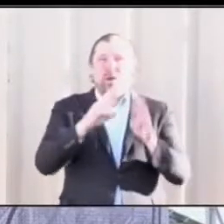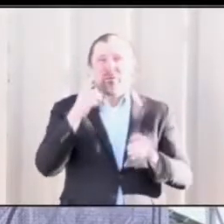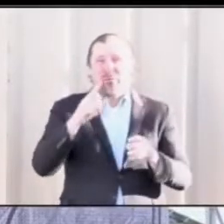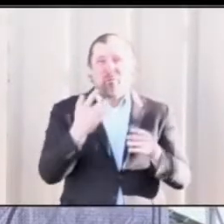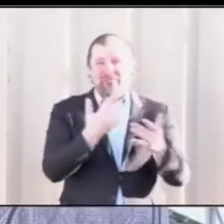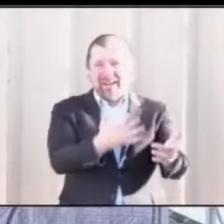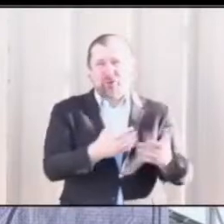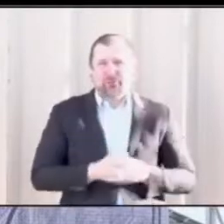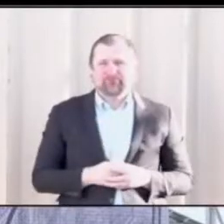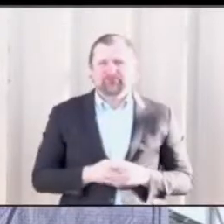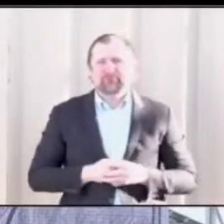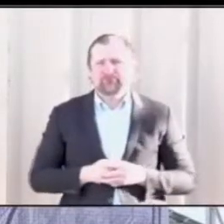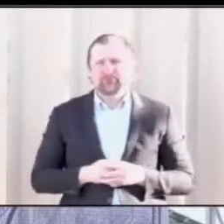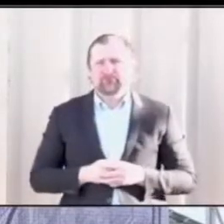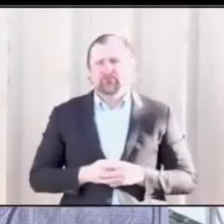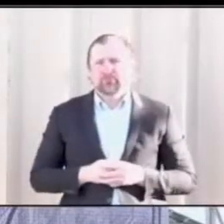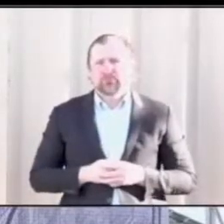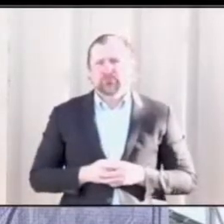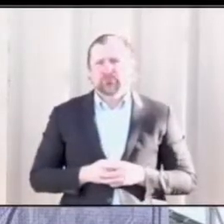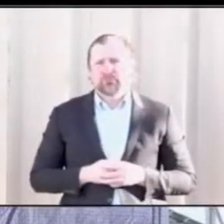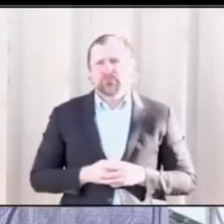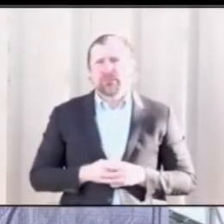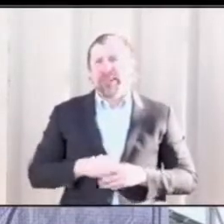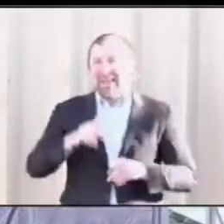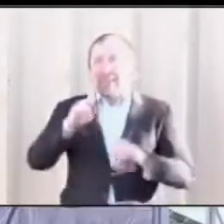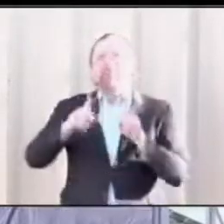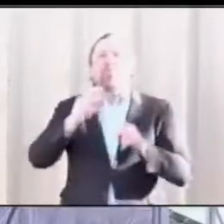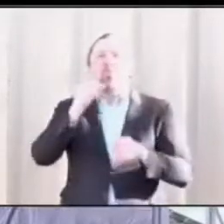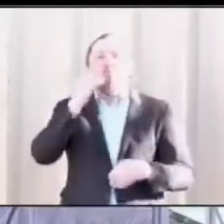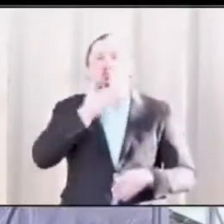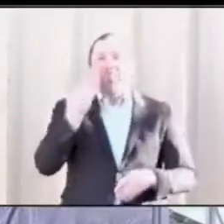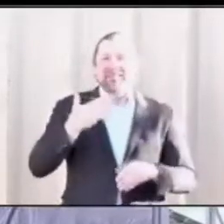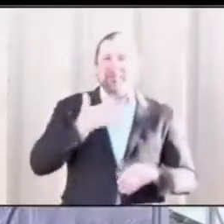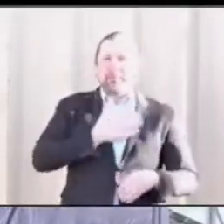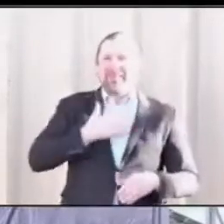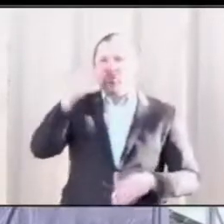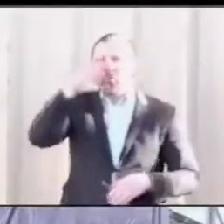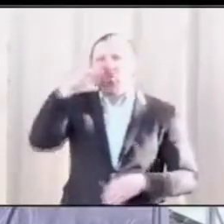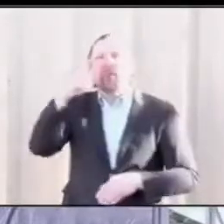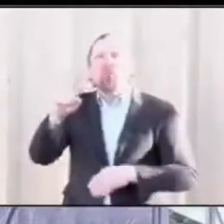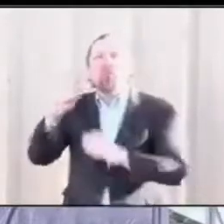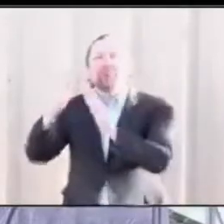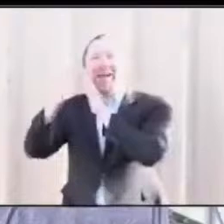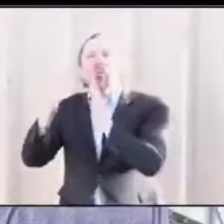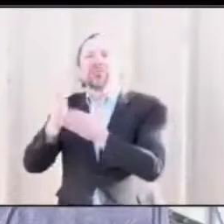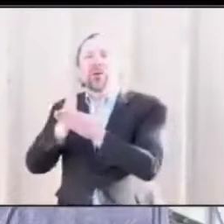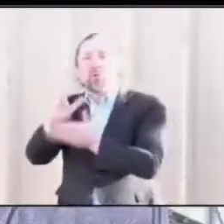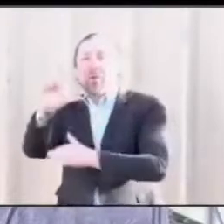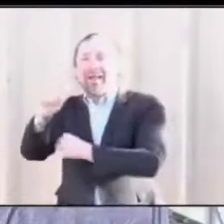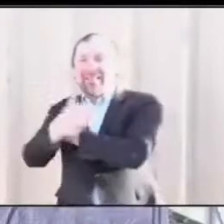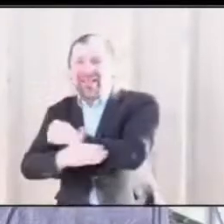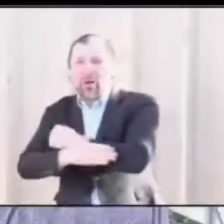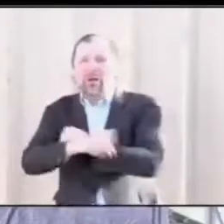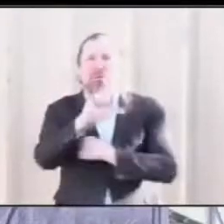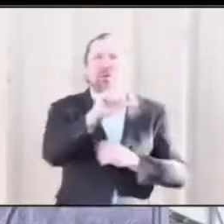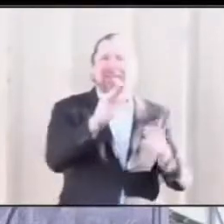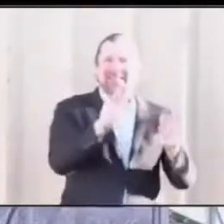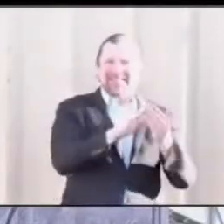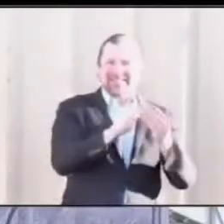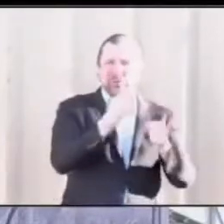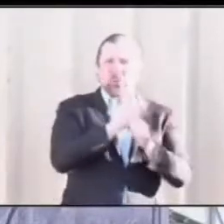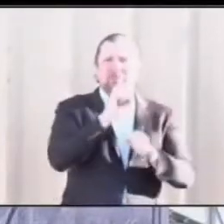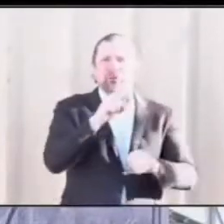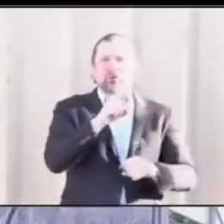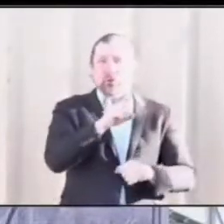experiencing homelessness shall seek shelter through the Los Angeles County or the city so that we can ensure